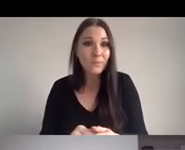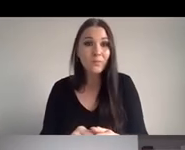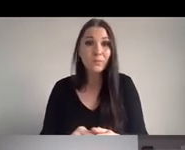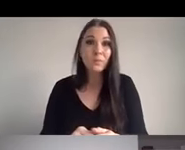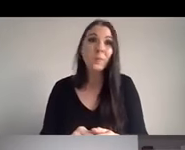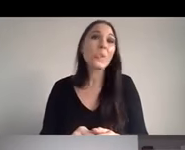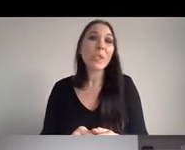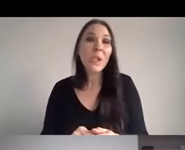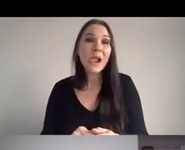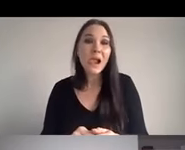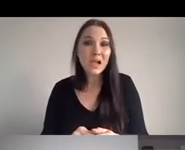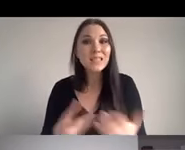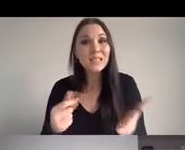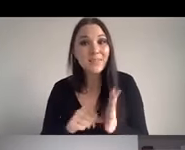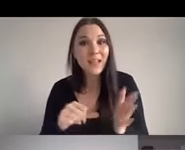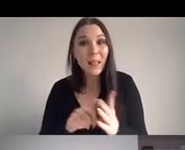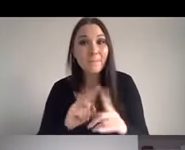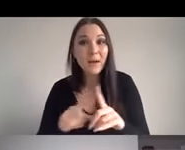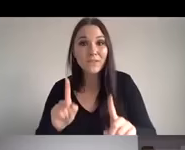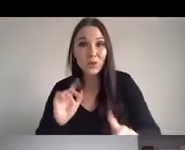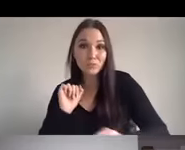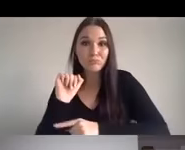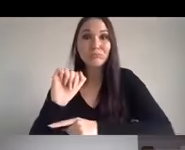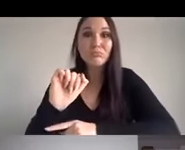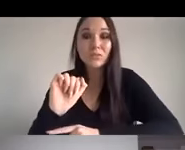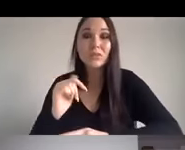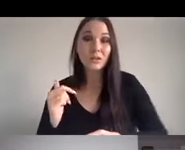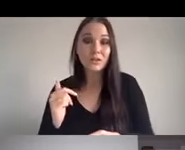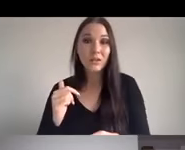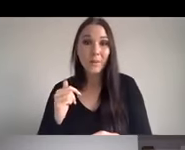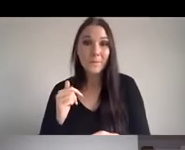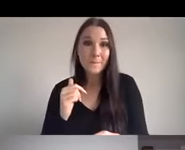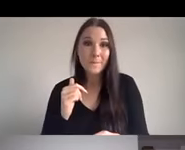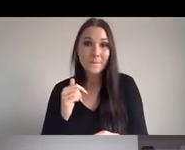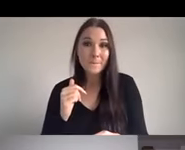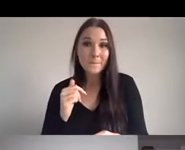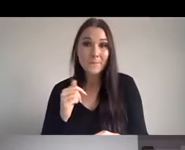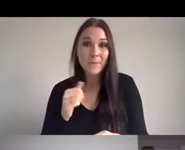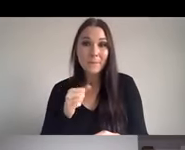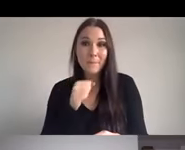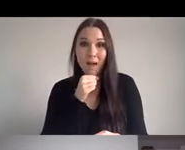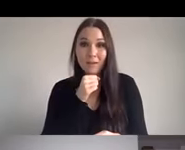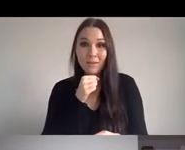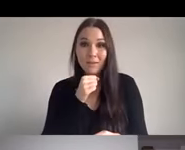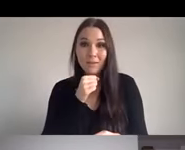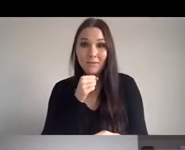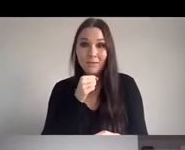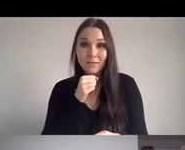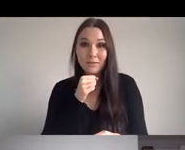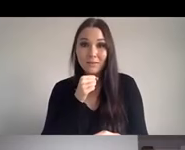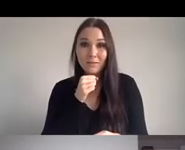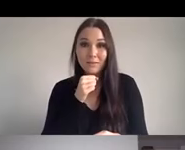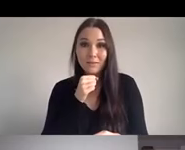It's pretty difficult, but when you lean forward, I think maybe if you speak into the mic more specifically, that was. Yeah, I will change back to